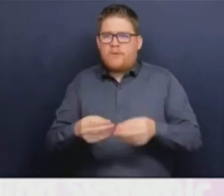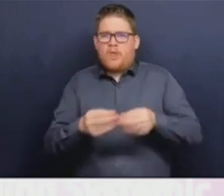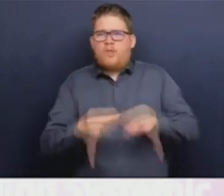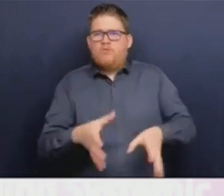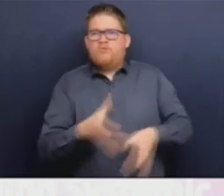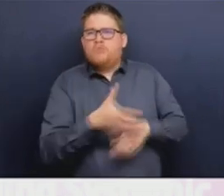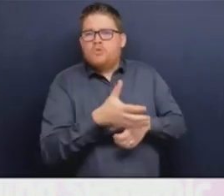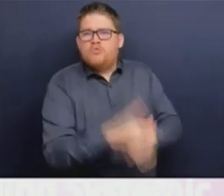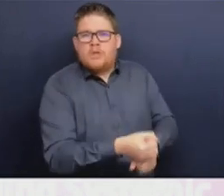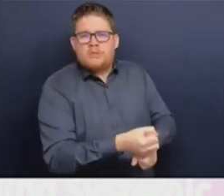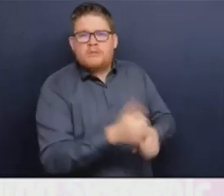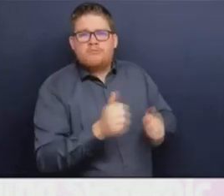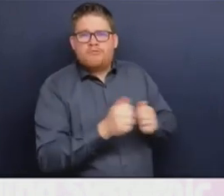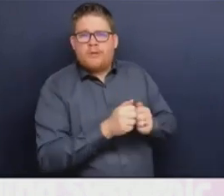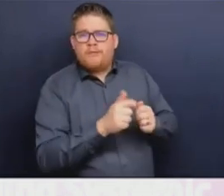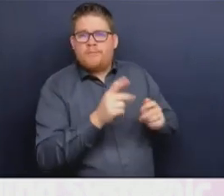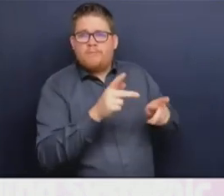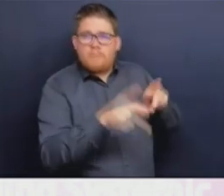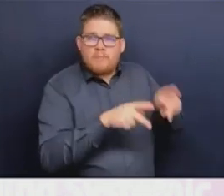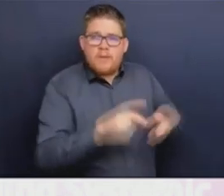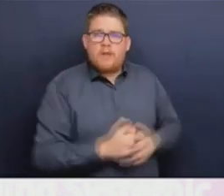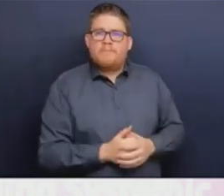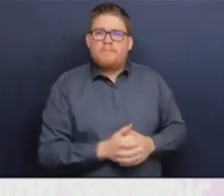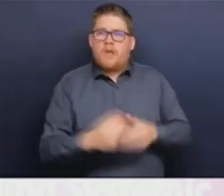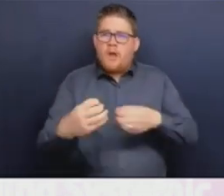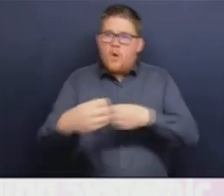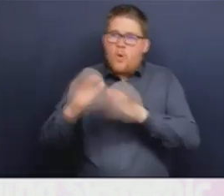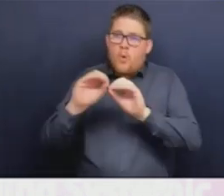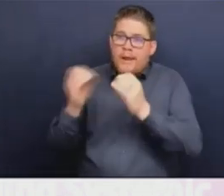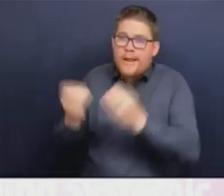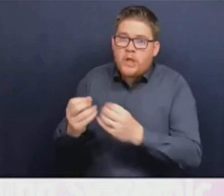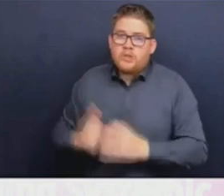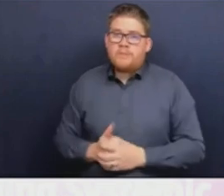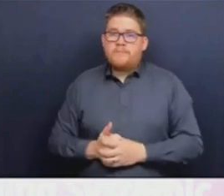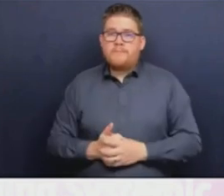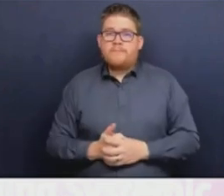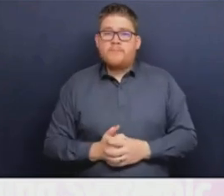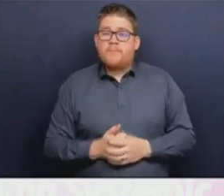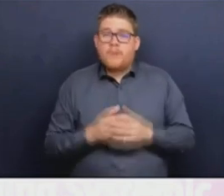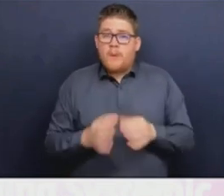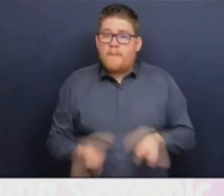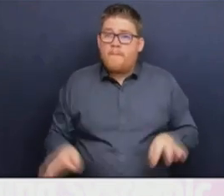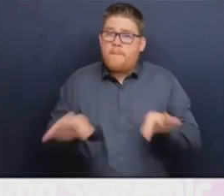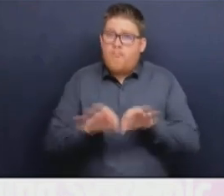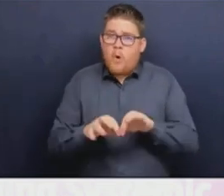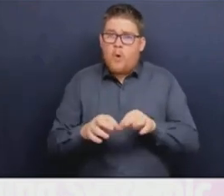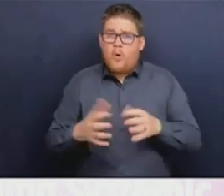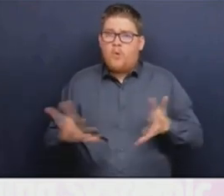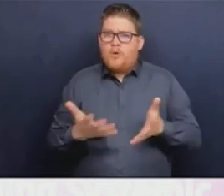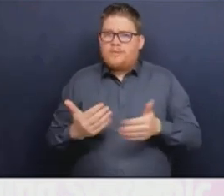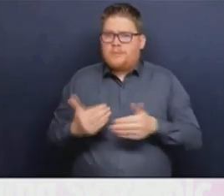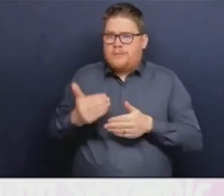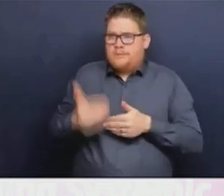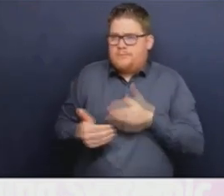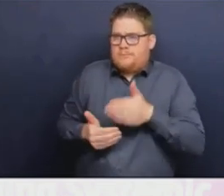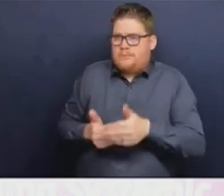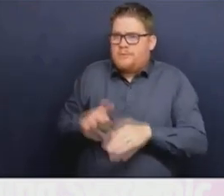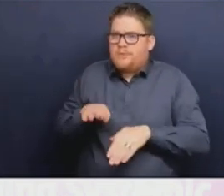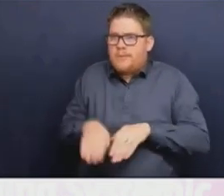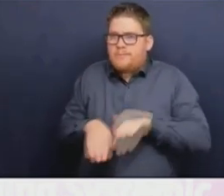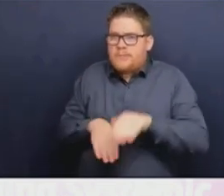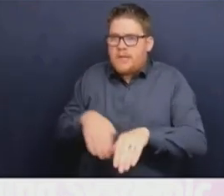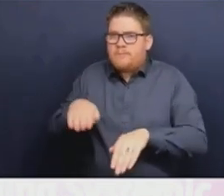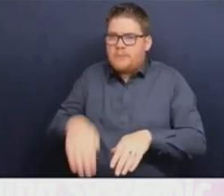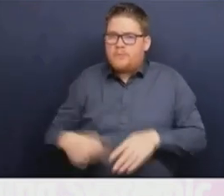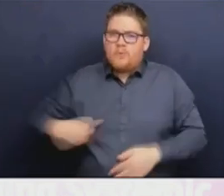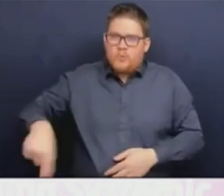as an organization to rebuild that trust that is the measurement of success. So I can't predict how or when that will happen, but I